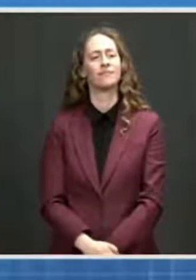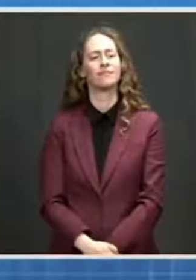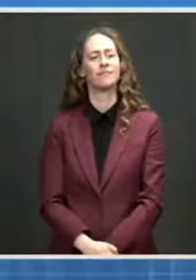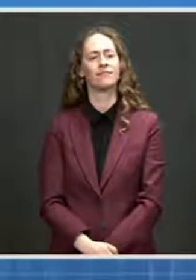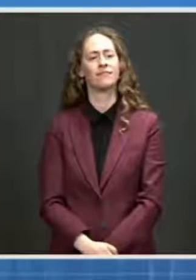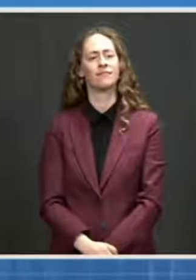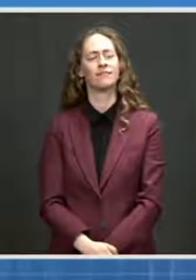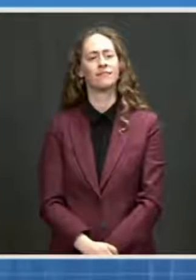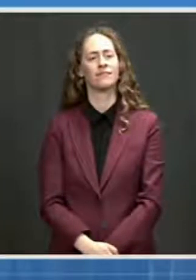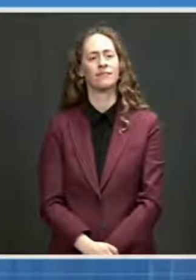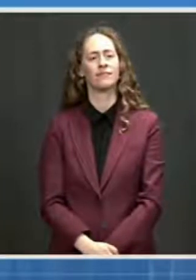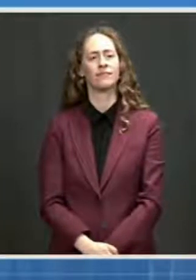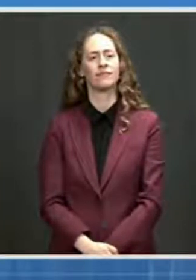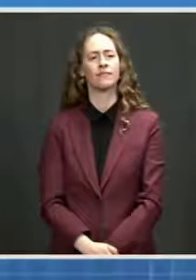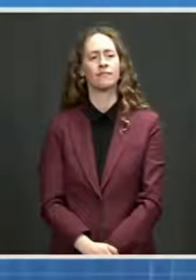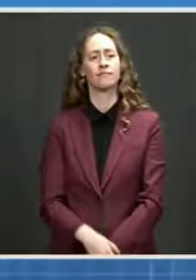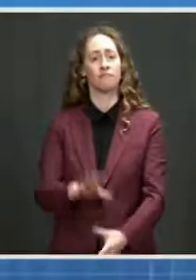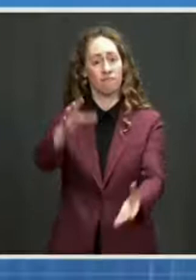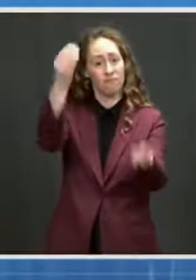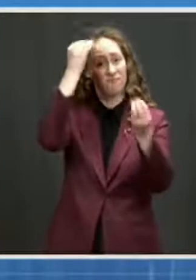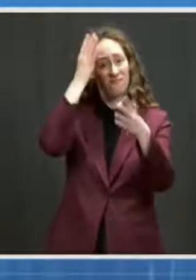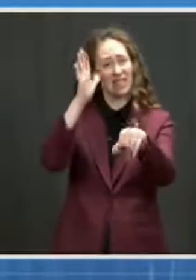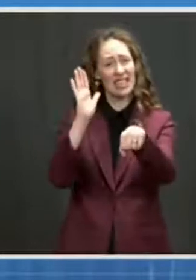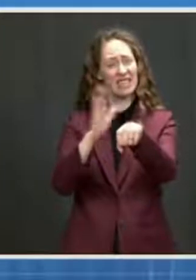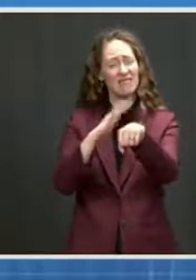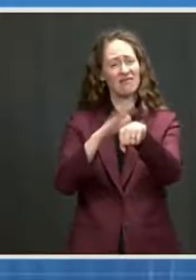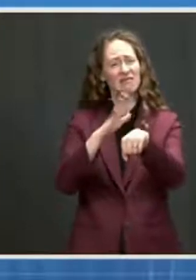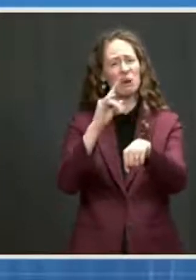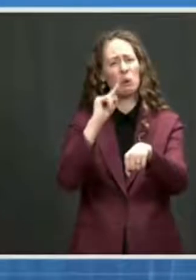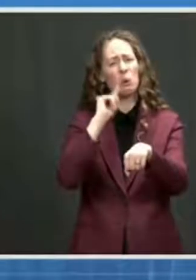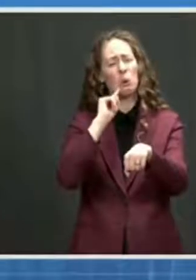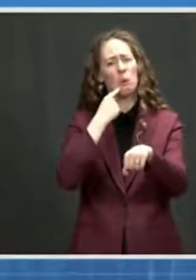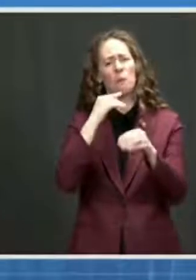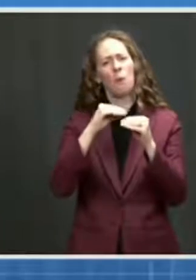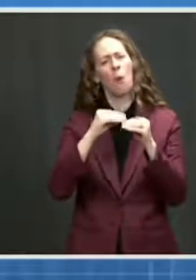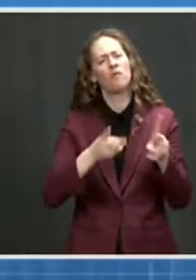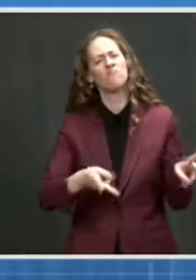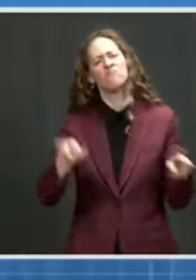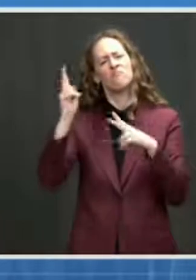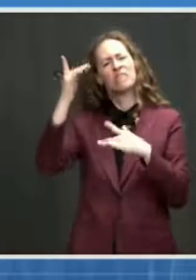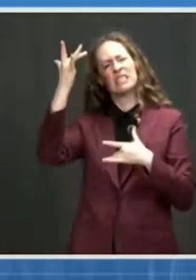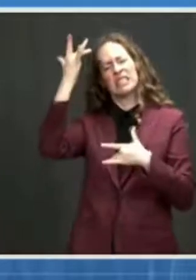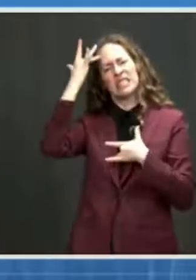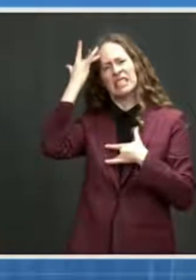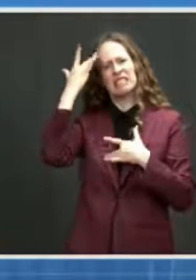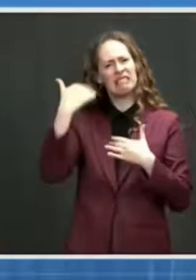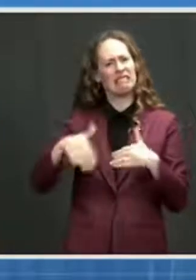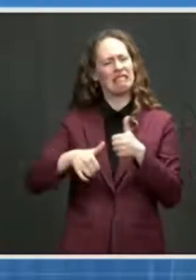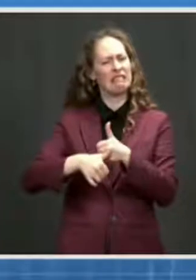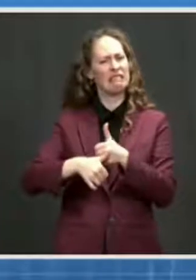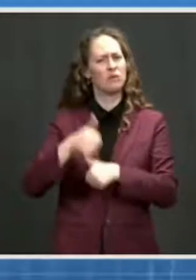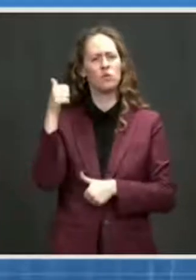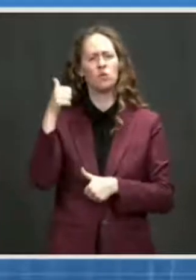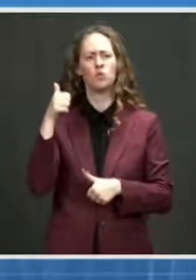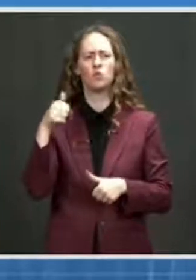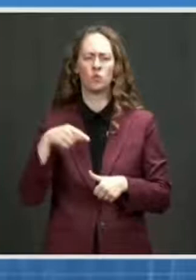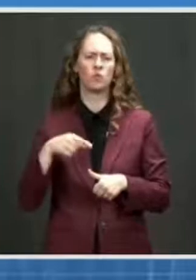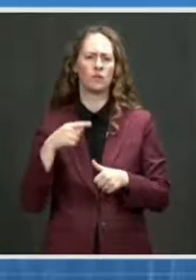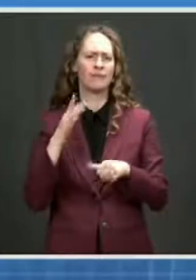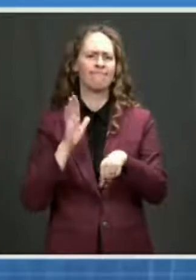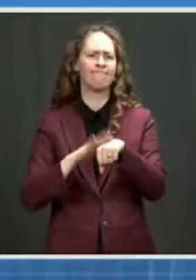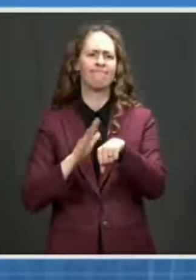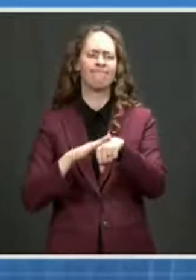compared to alpha, and in lab tests associated with modest decreased neutralization by sera from